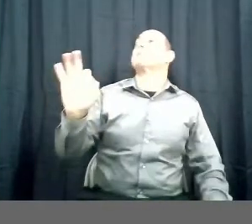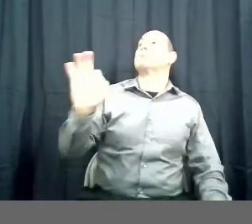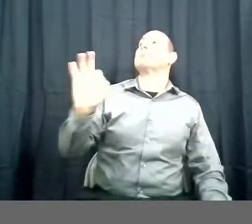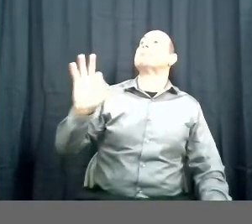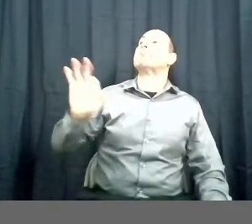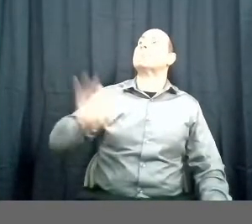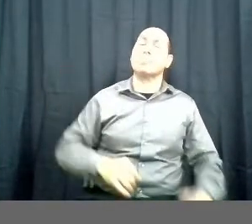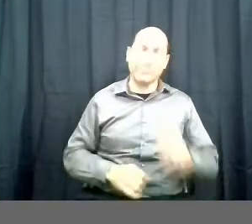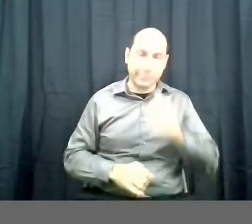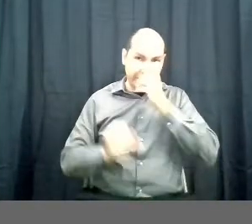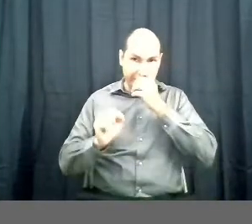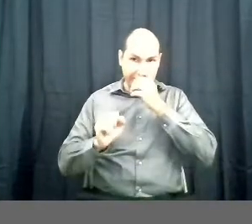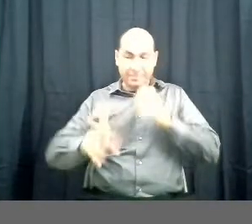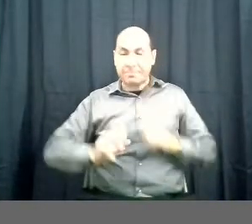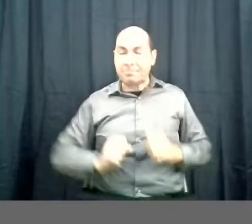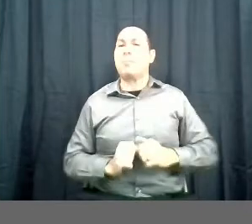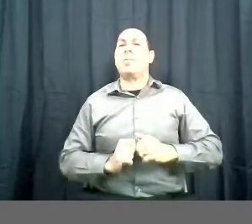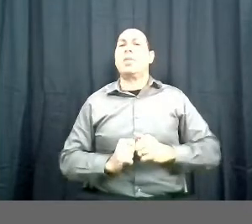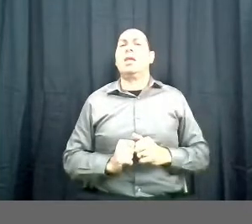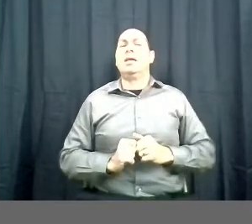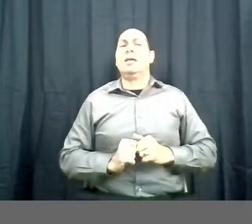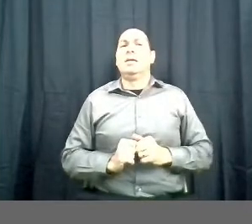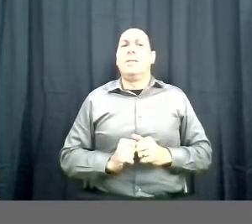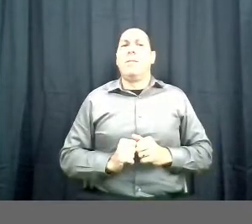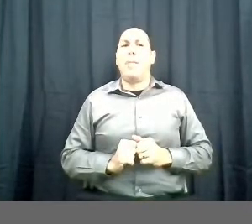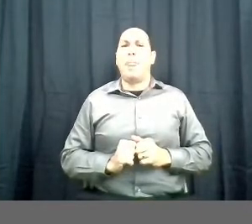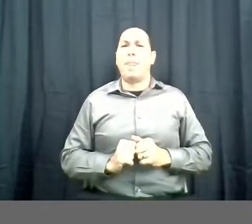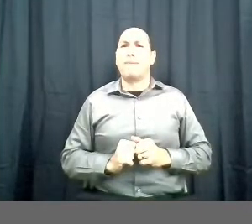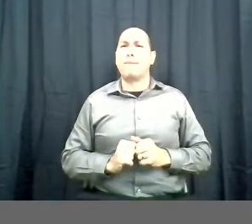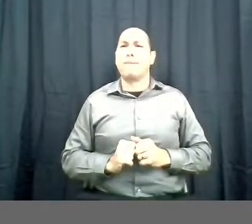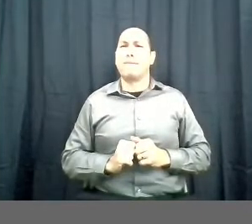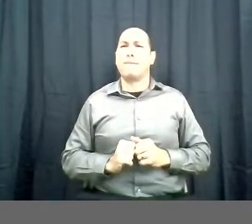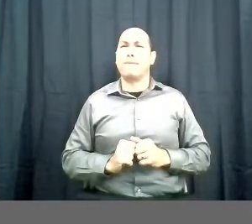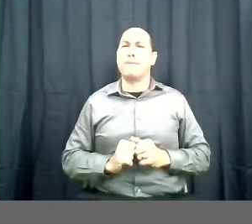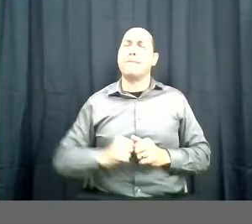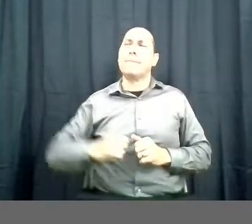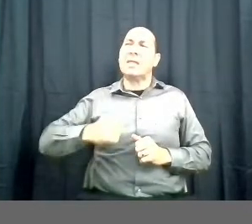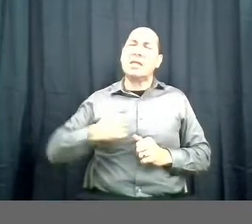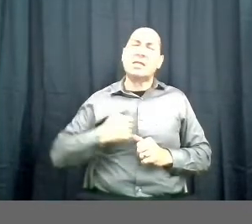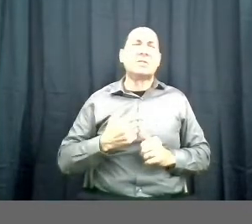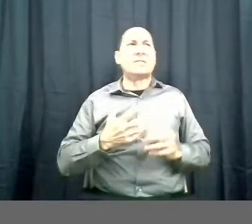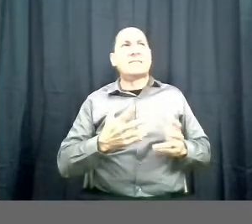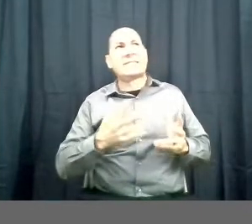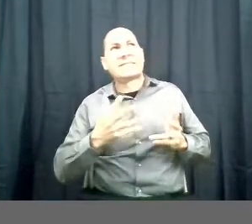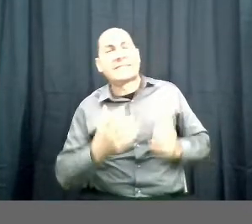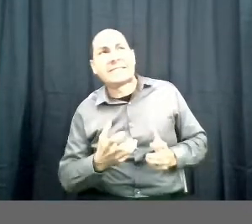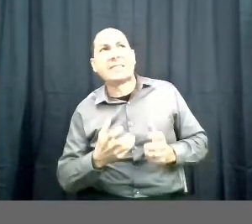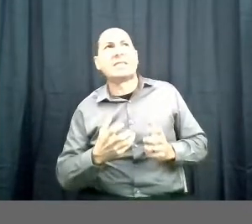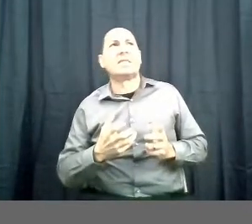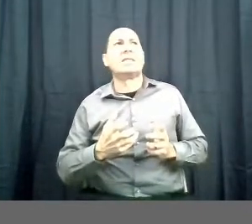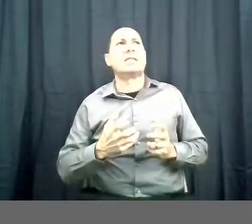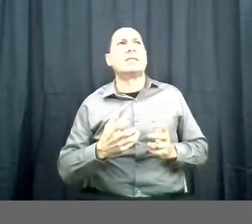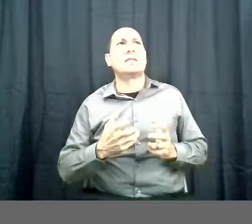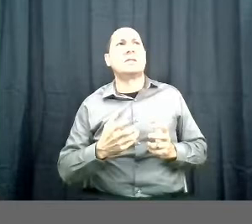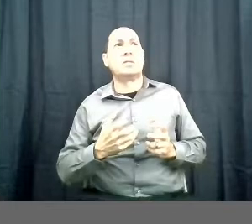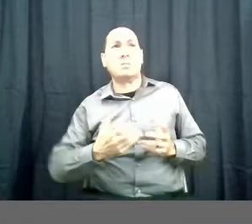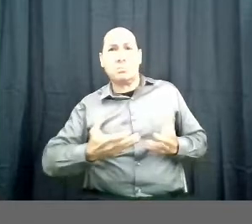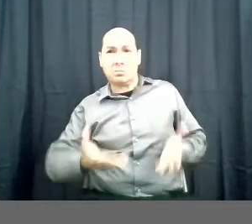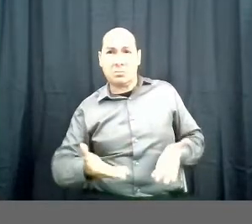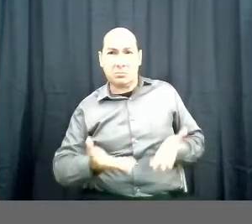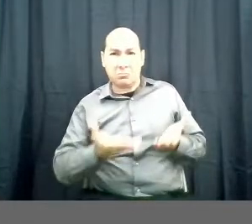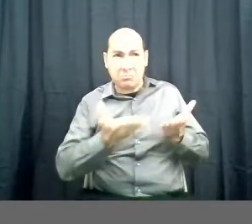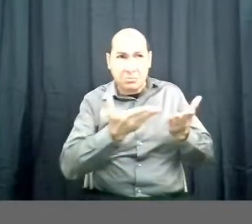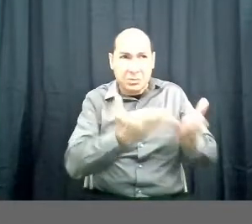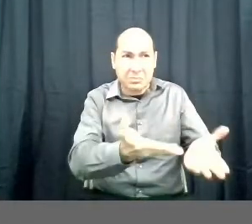Okay. I'd like to make a a motion to modify